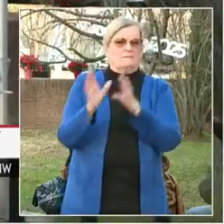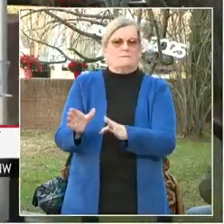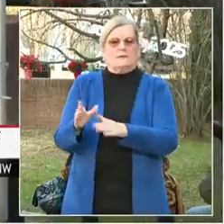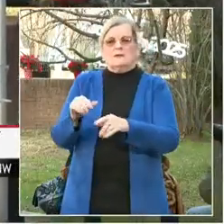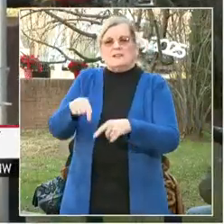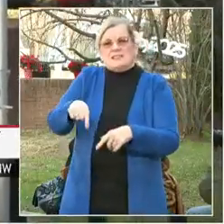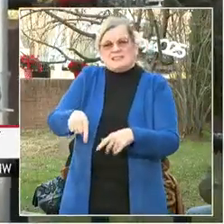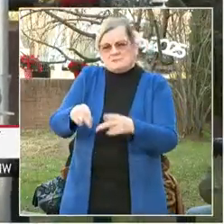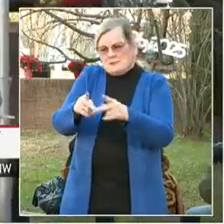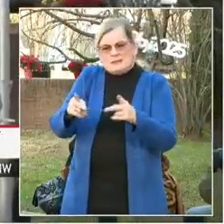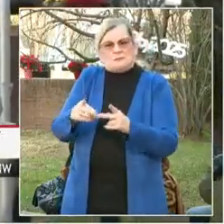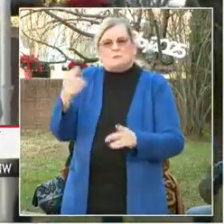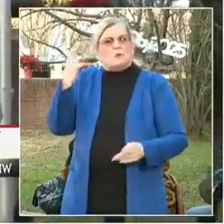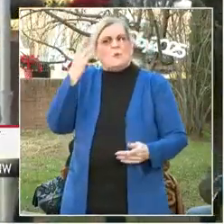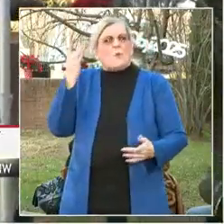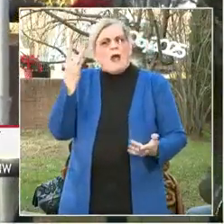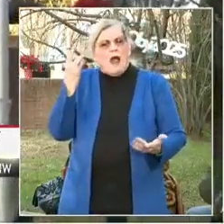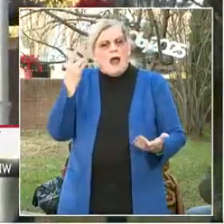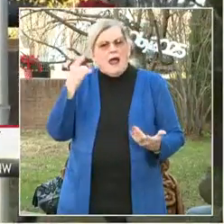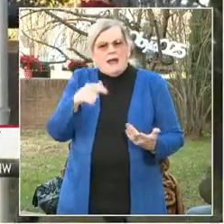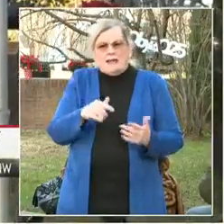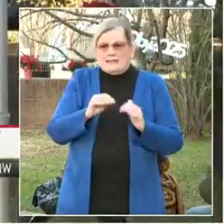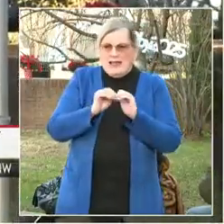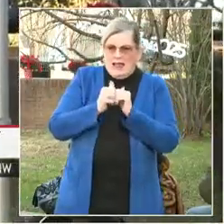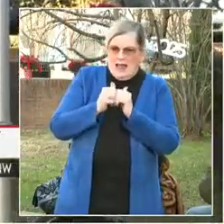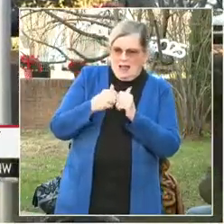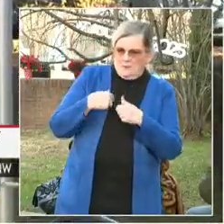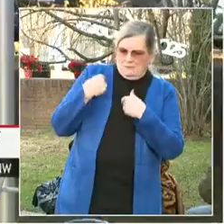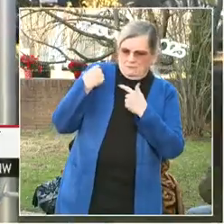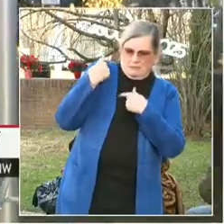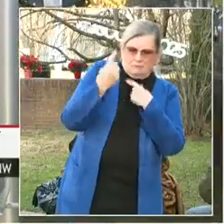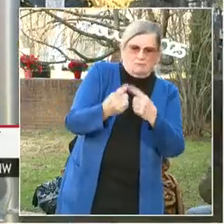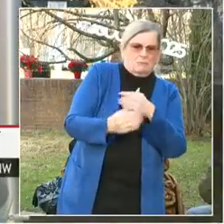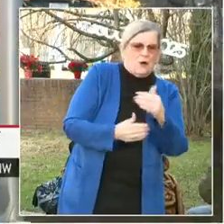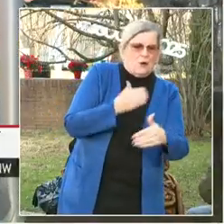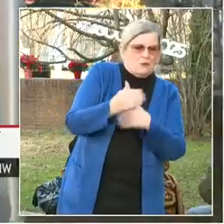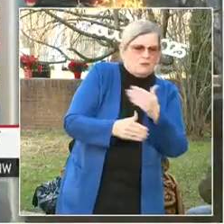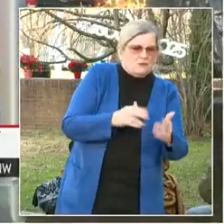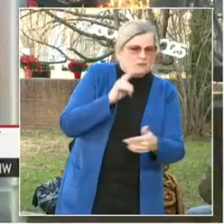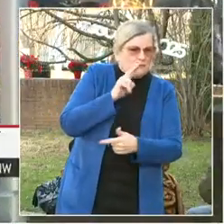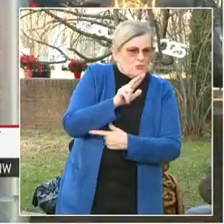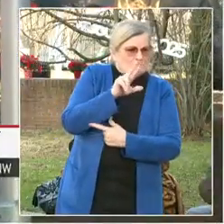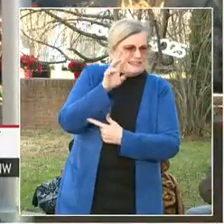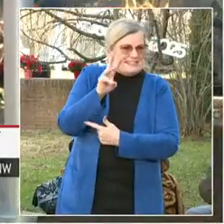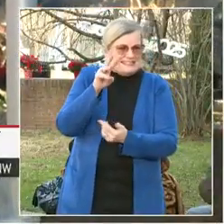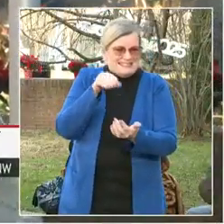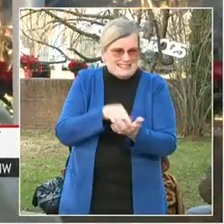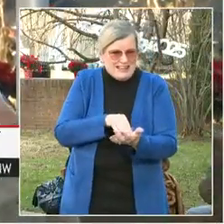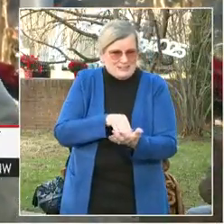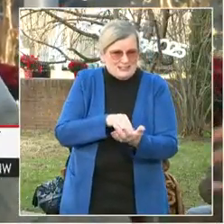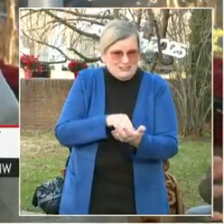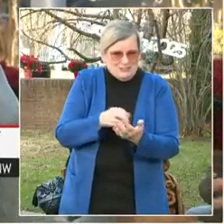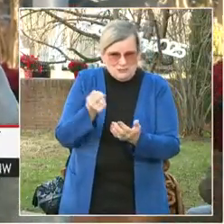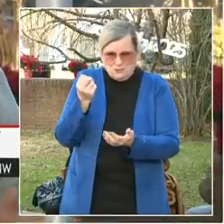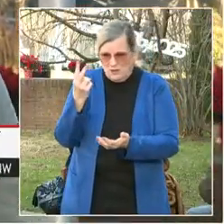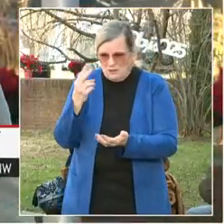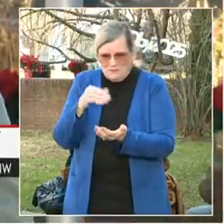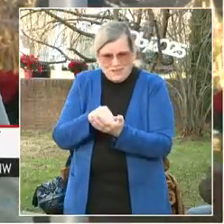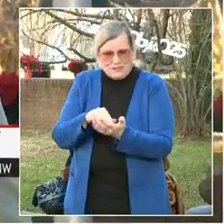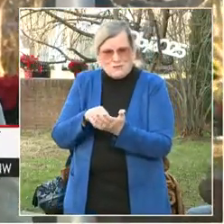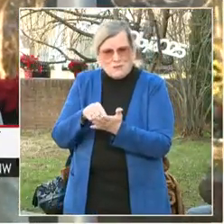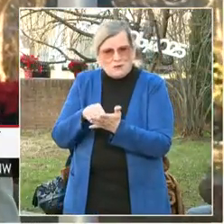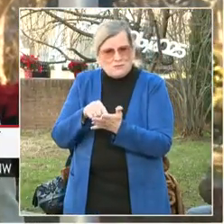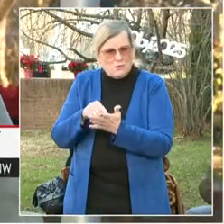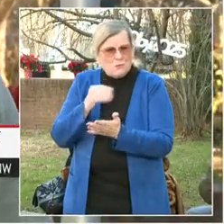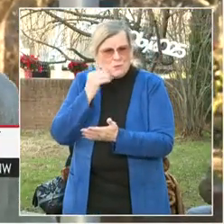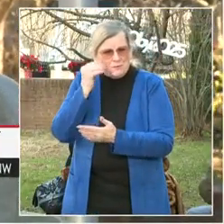progress that we've made on our goal to get to 36,000 and 12,000 affordable, all of the other